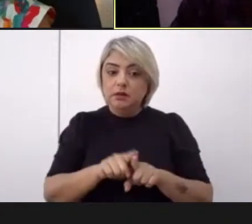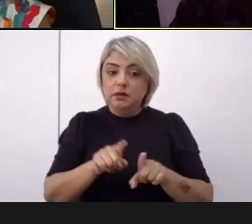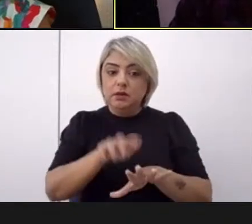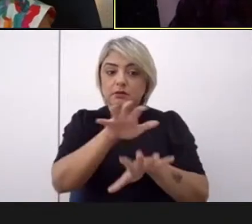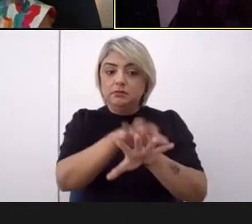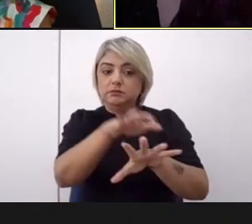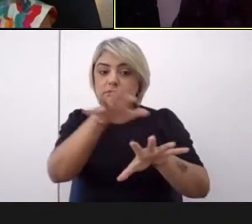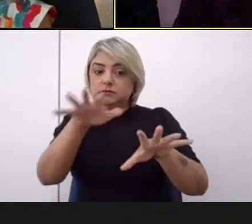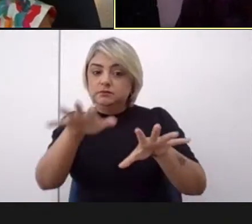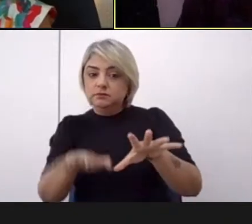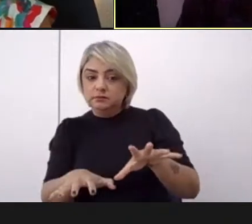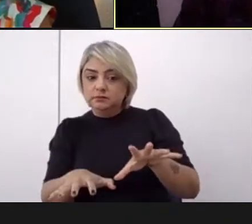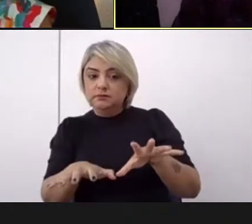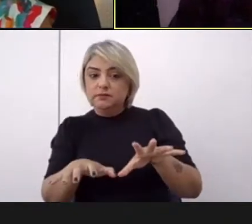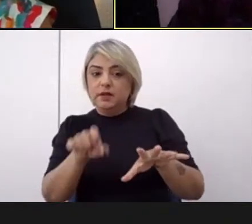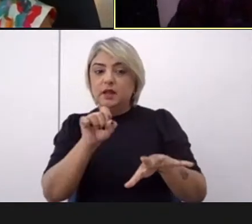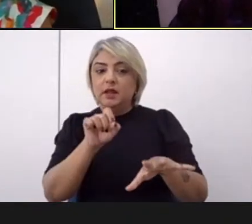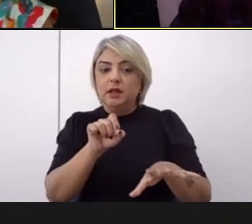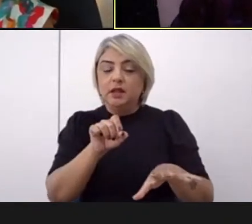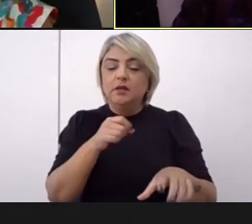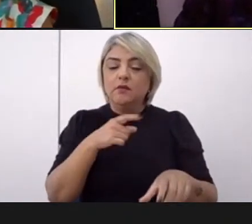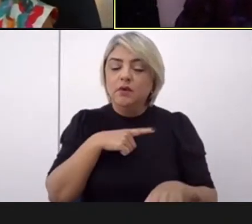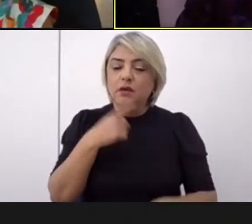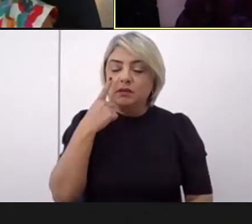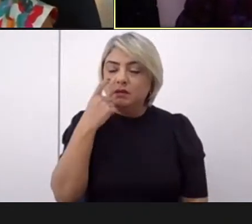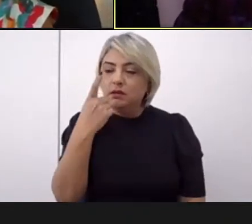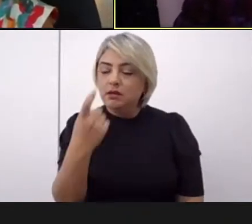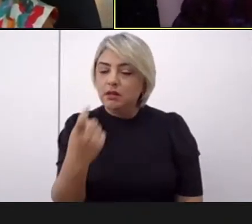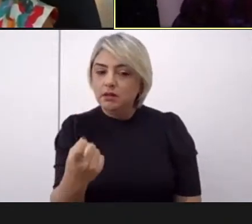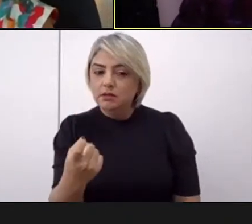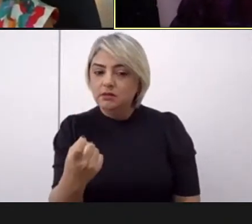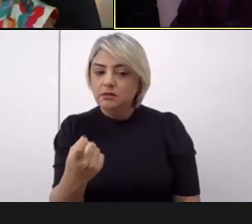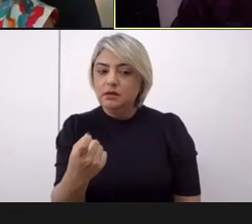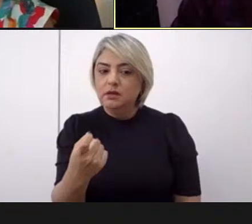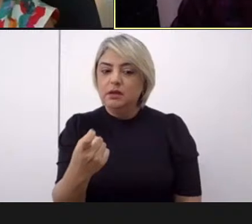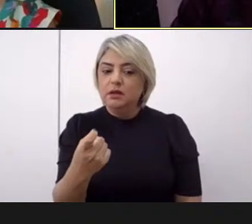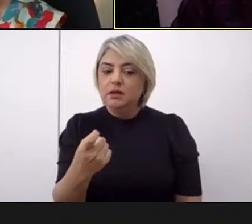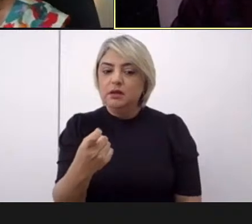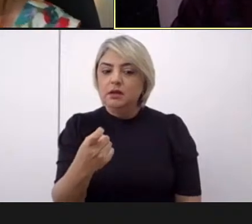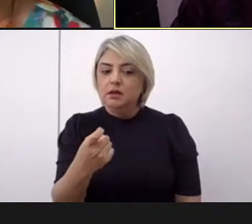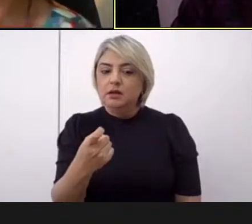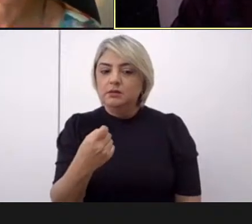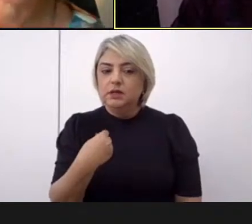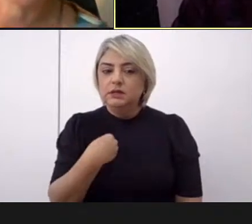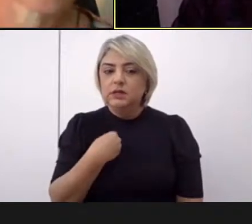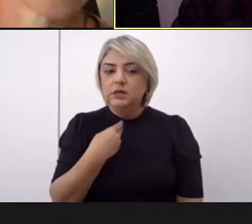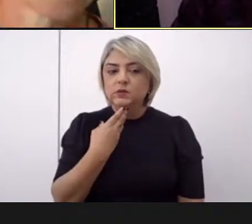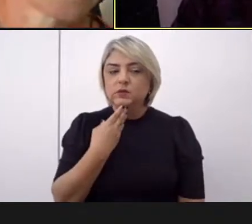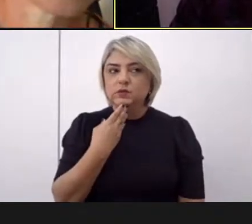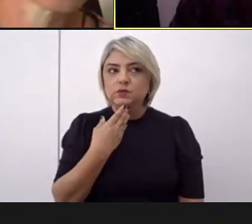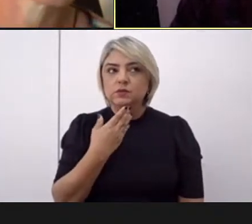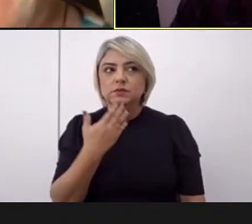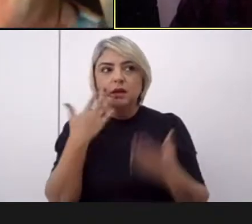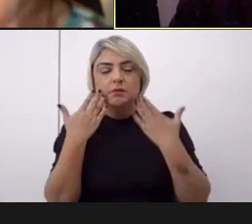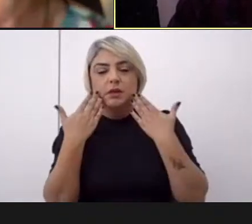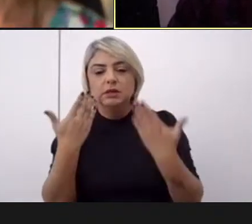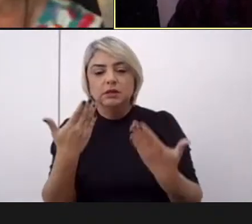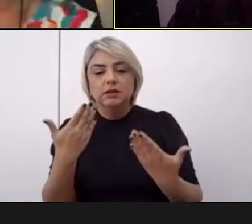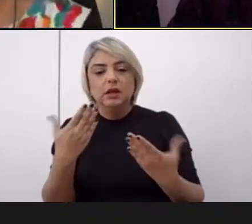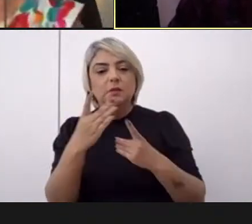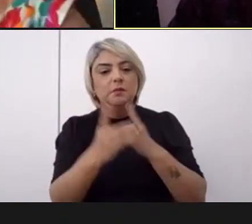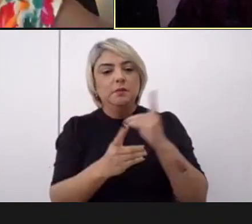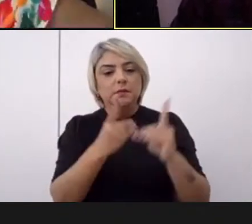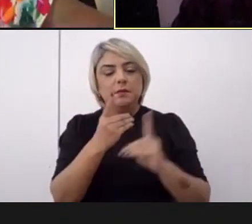a very interesting presentation about these dynamics. So thank you very much, Ève. We're going to